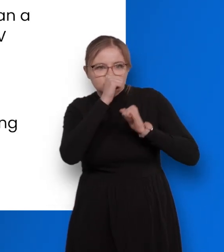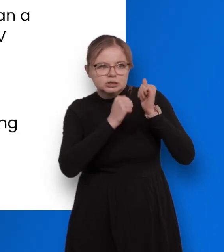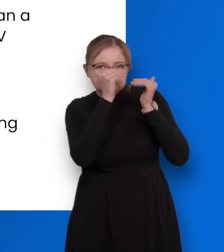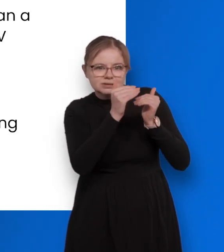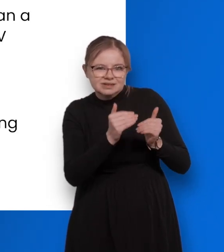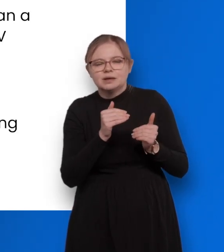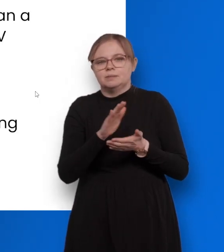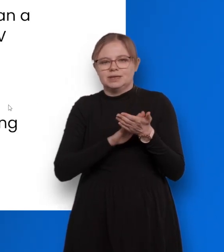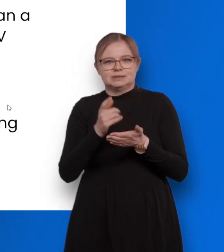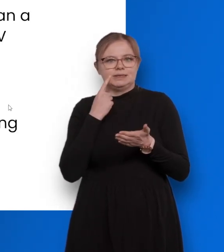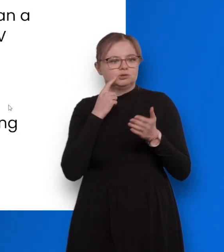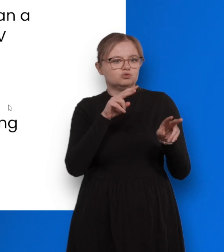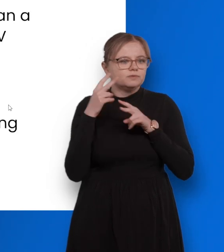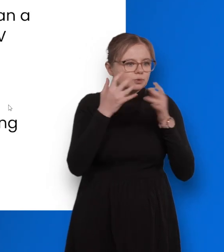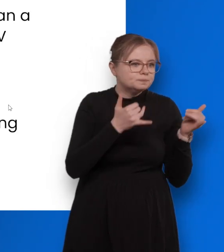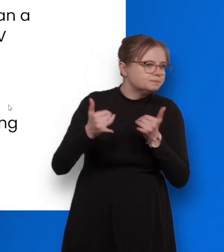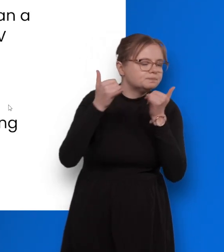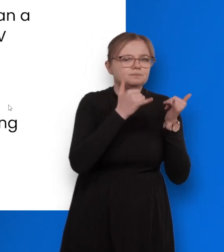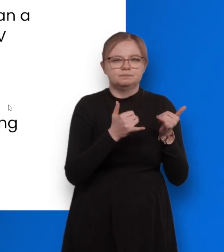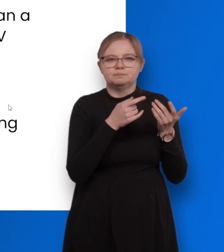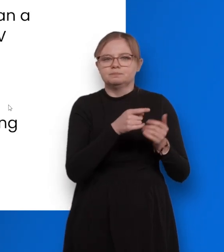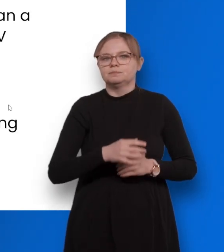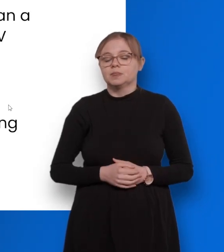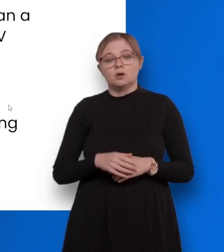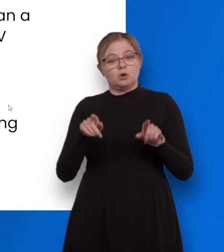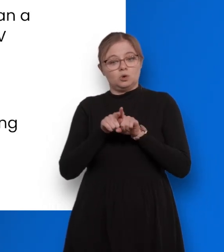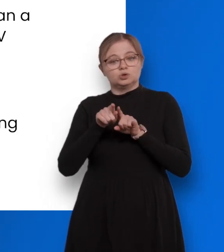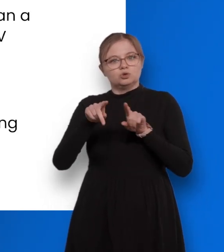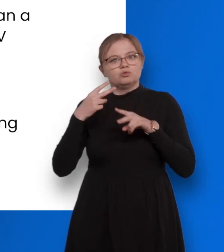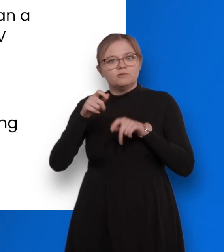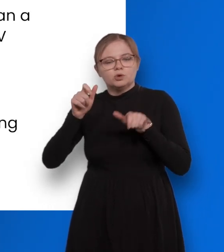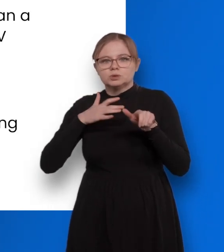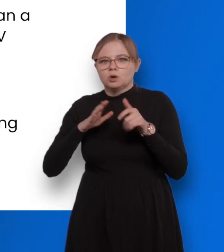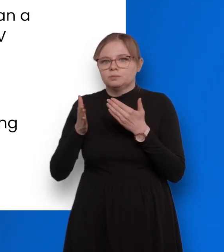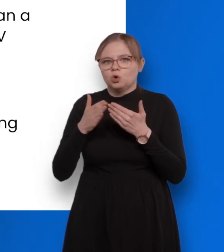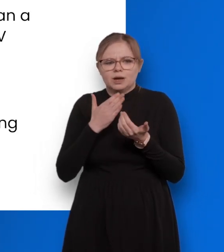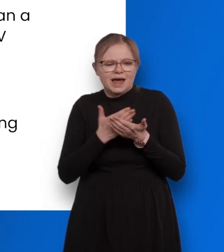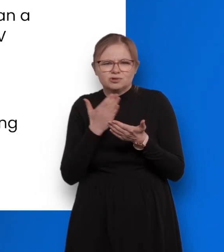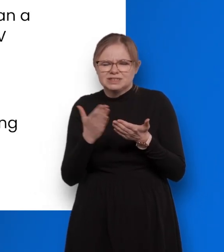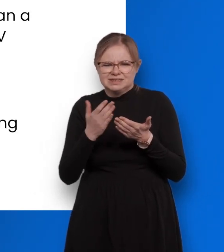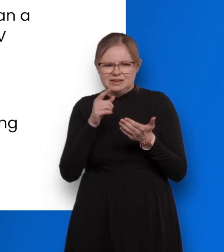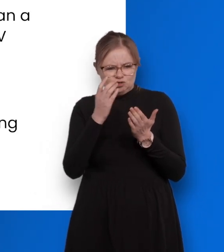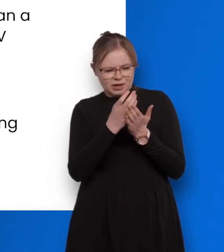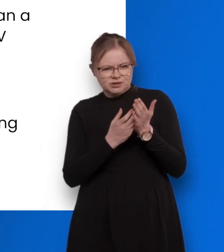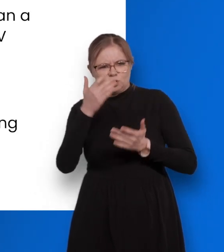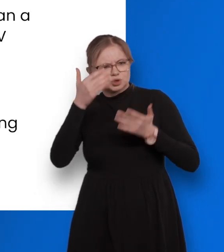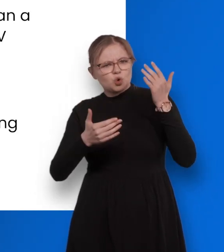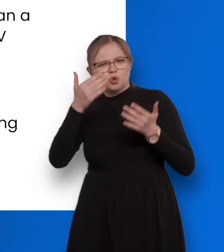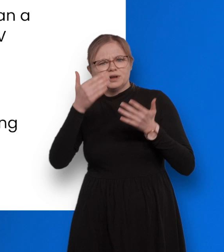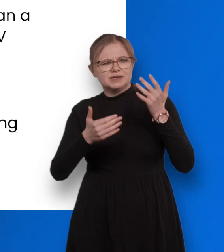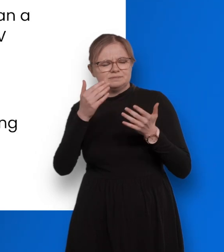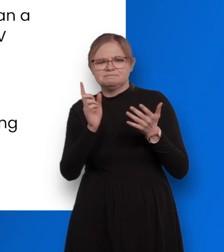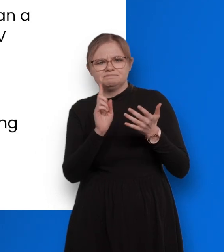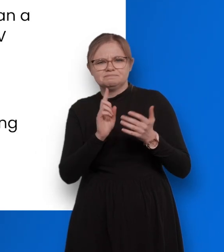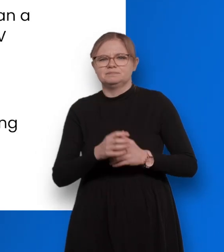review. And they also were keen for a bit more clarity about scoring criteria, and this forms very much part of